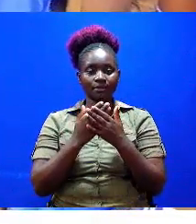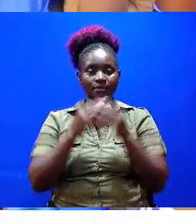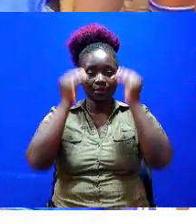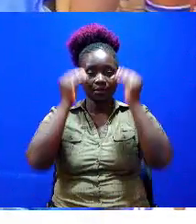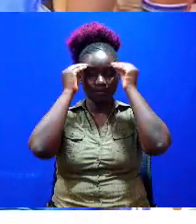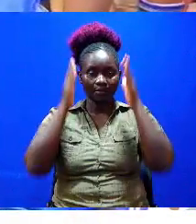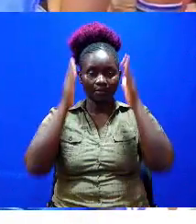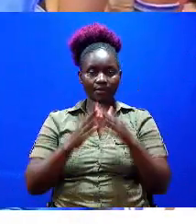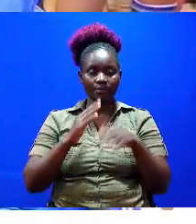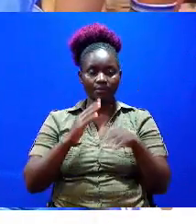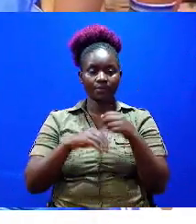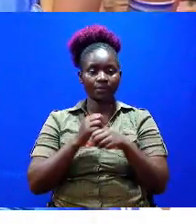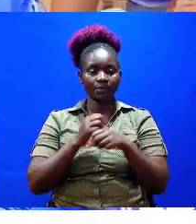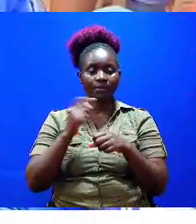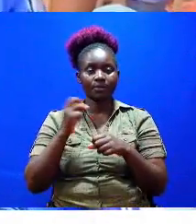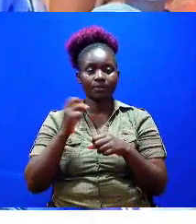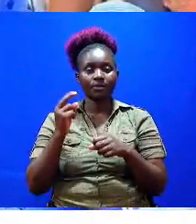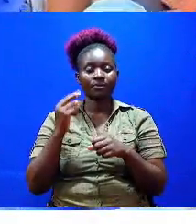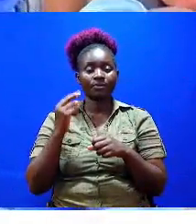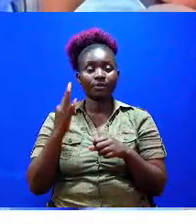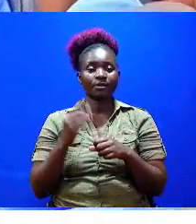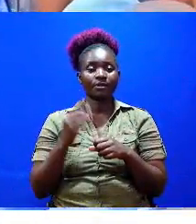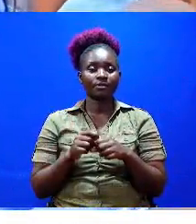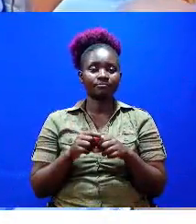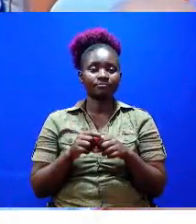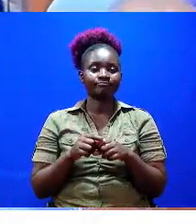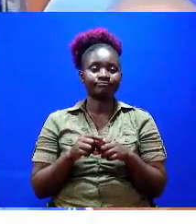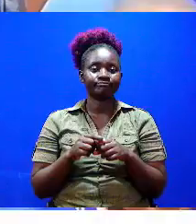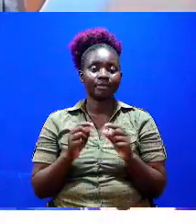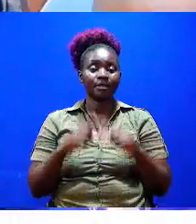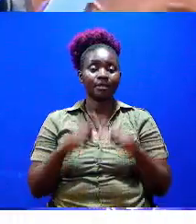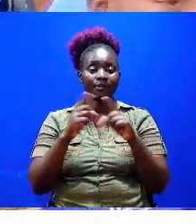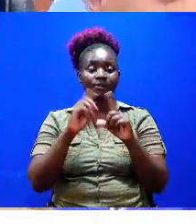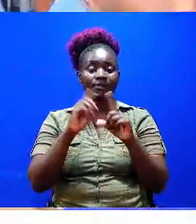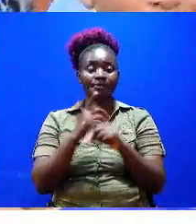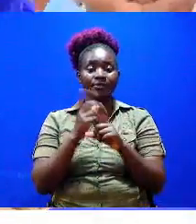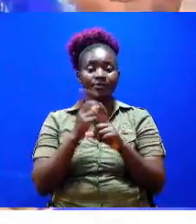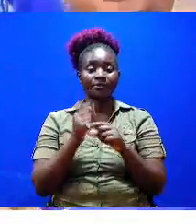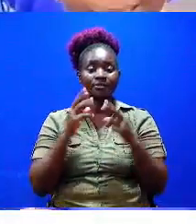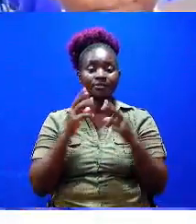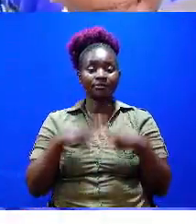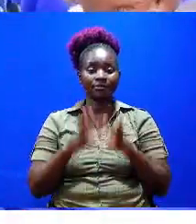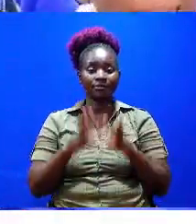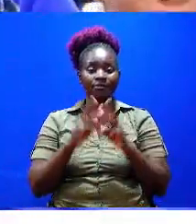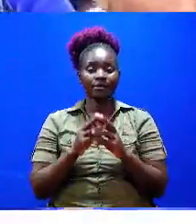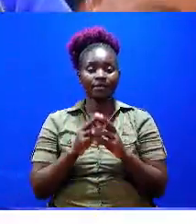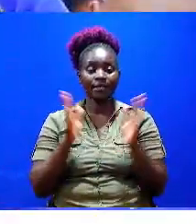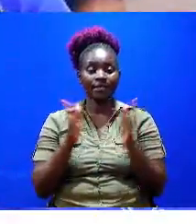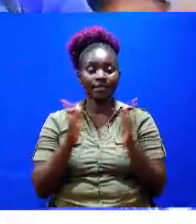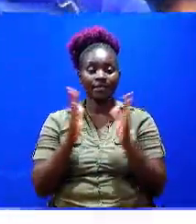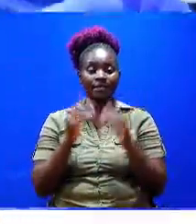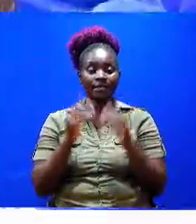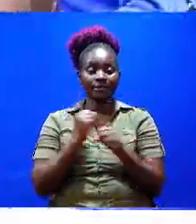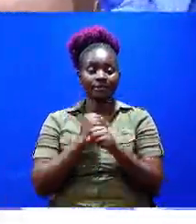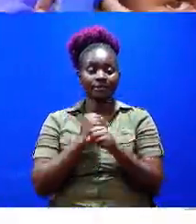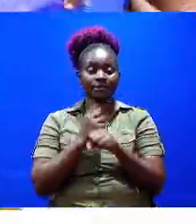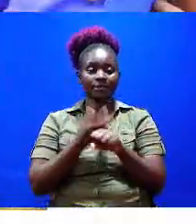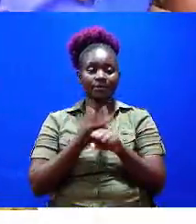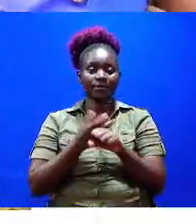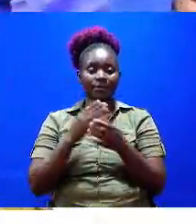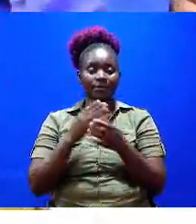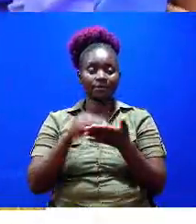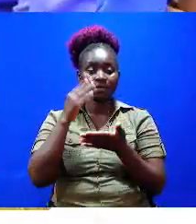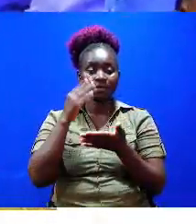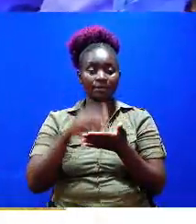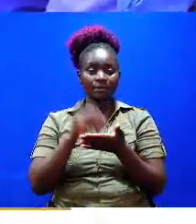amane yo mwaka oeta asoko ba ebiyegwa ao bunenchere ya moyo kubamenta omukya asamasoma bo